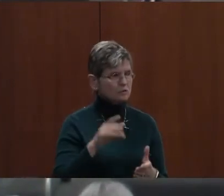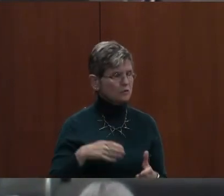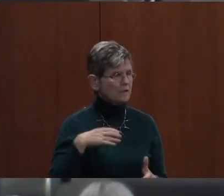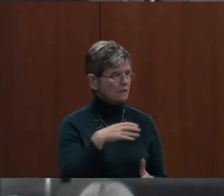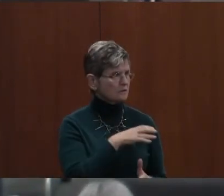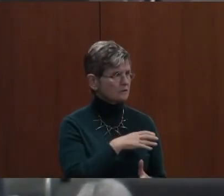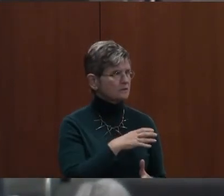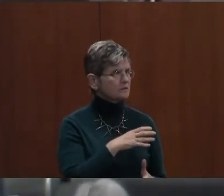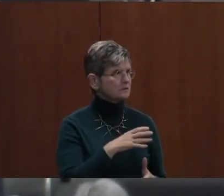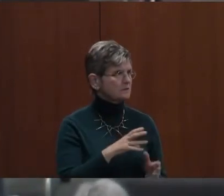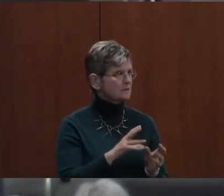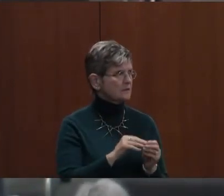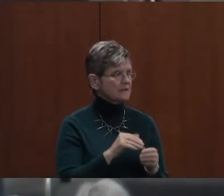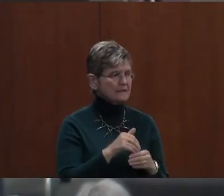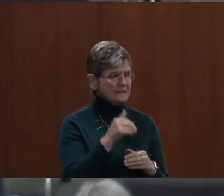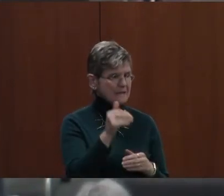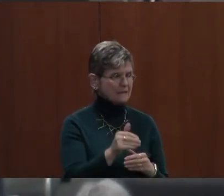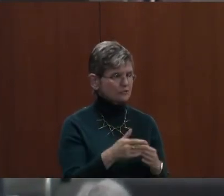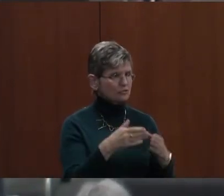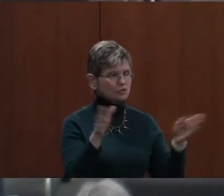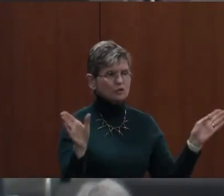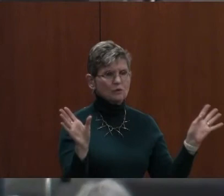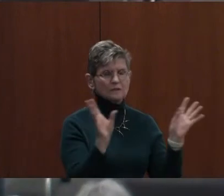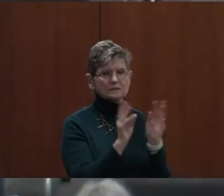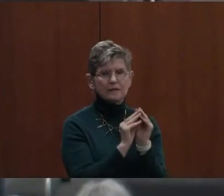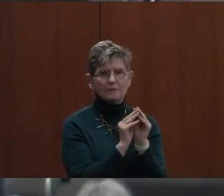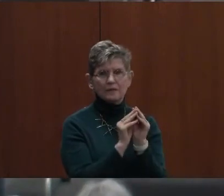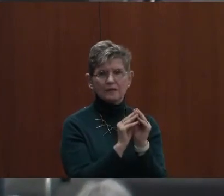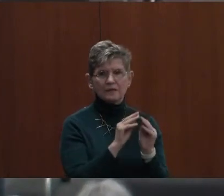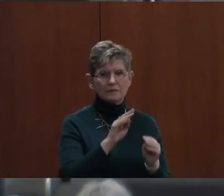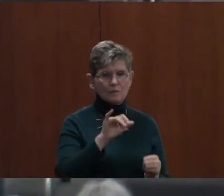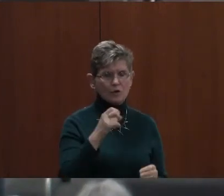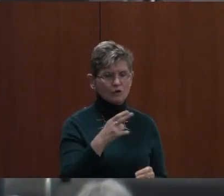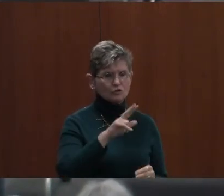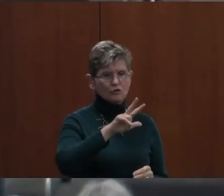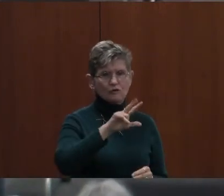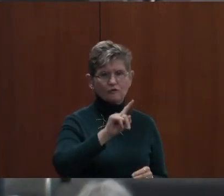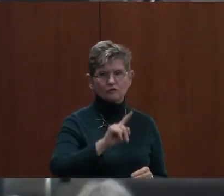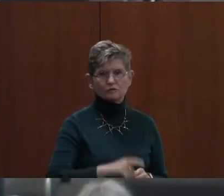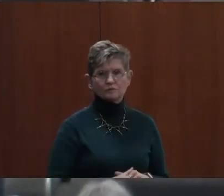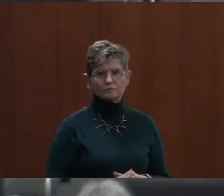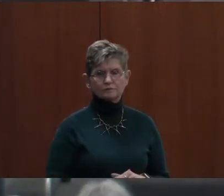our next General Assembly, I think, March 31st.